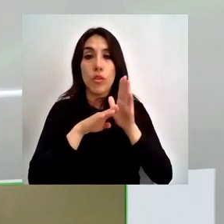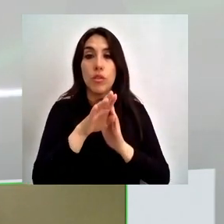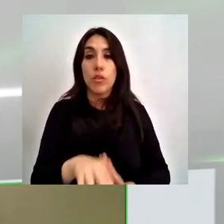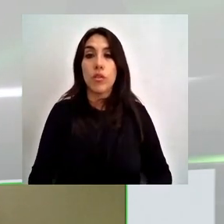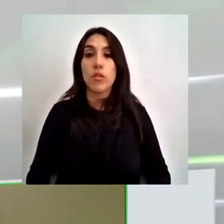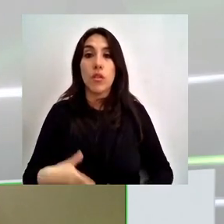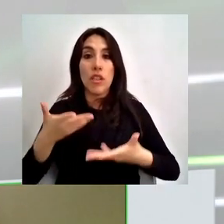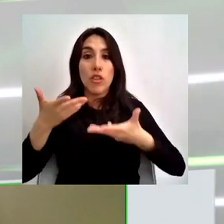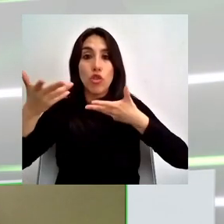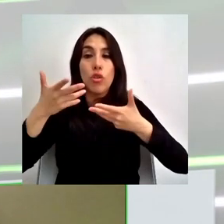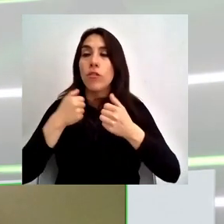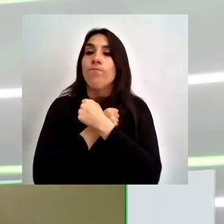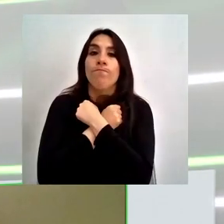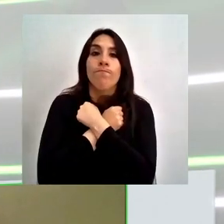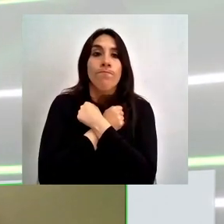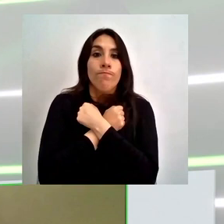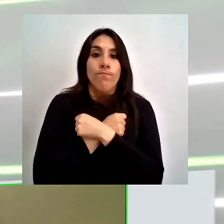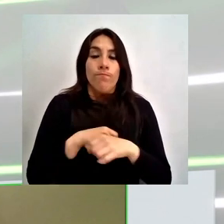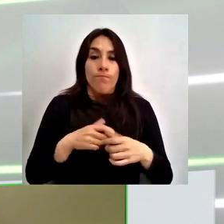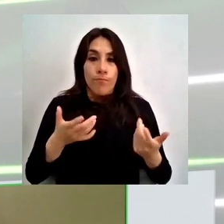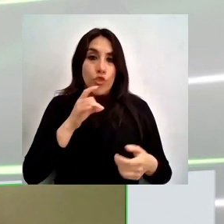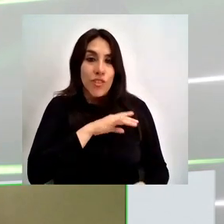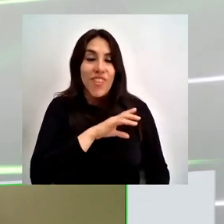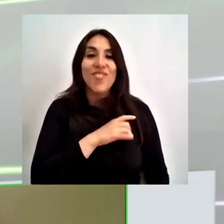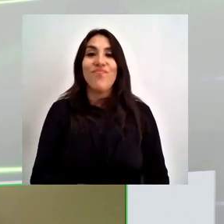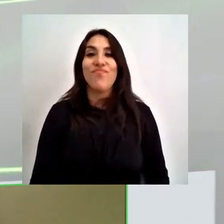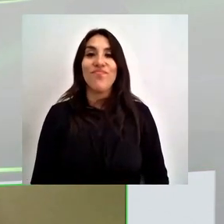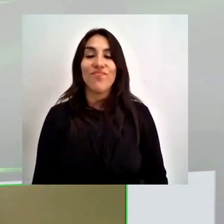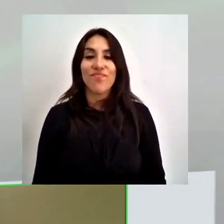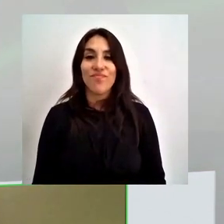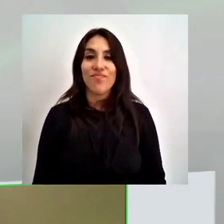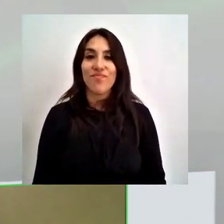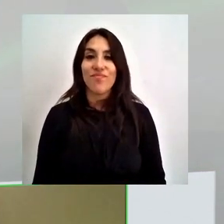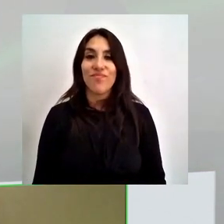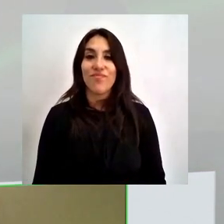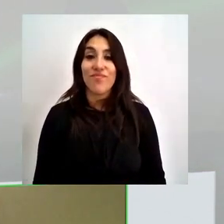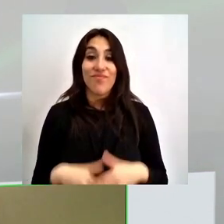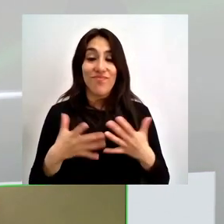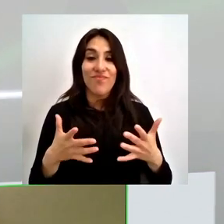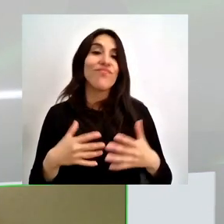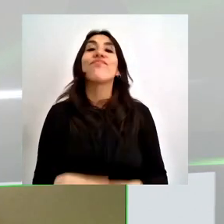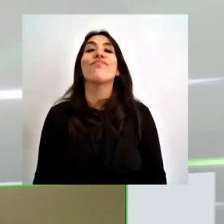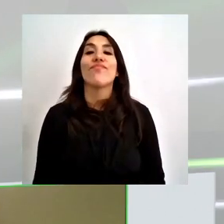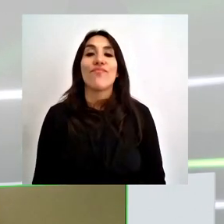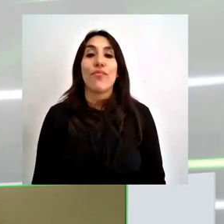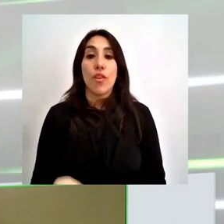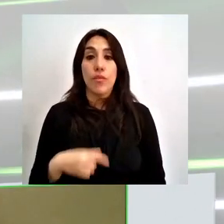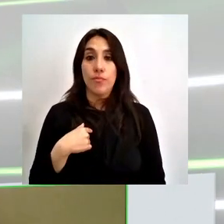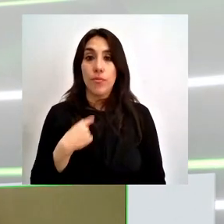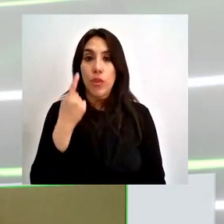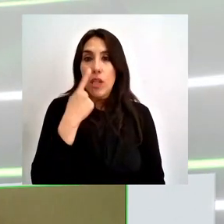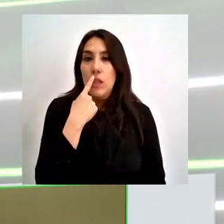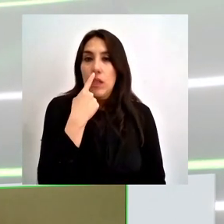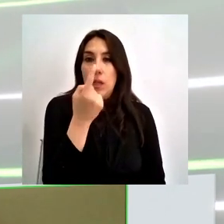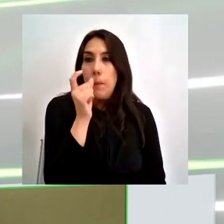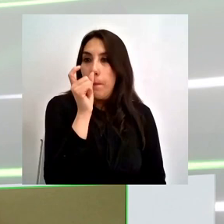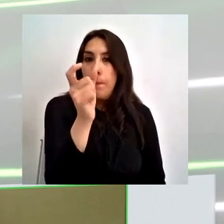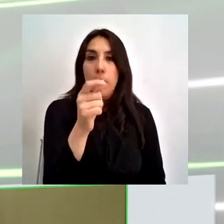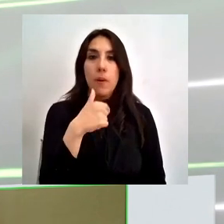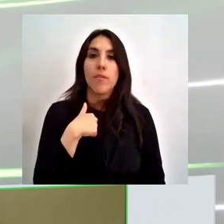suffice to say, I've been very involved with Chilean governmental matters going clear back to the Pinochet